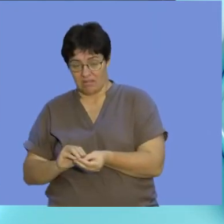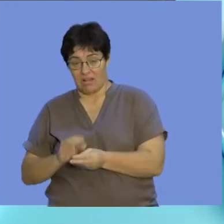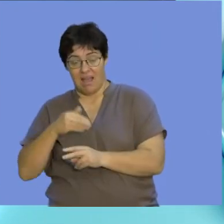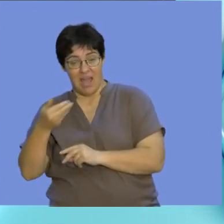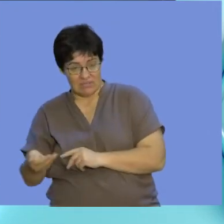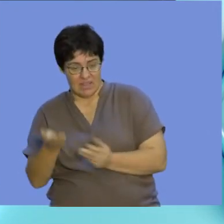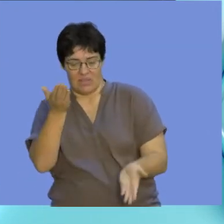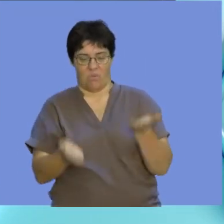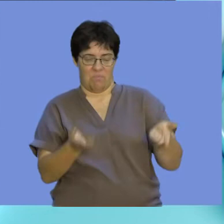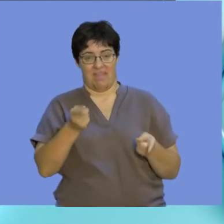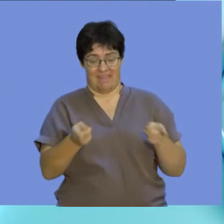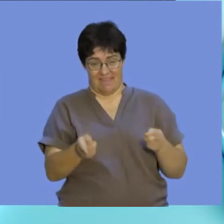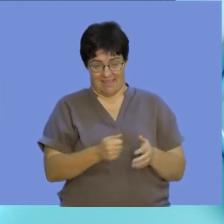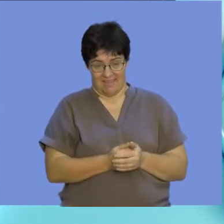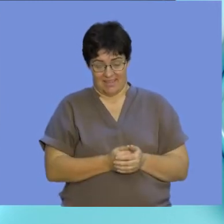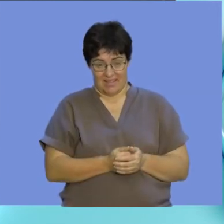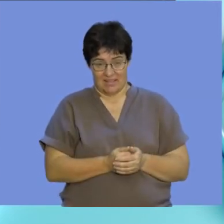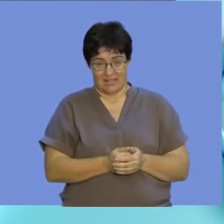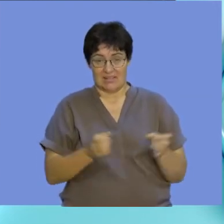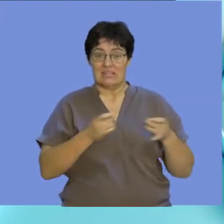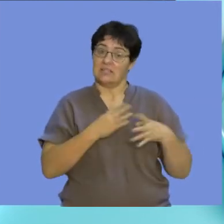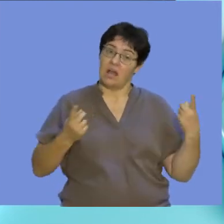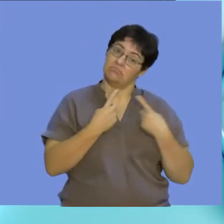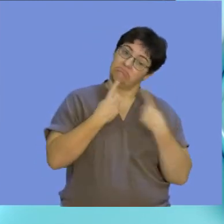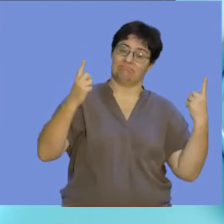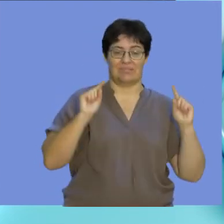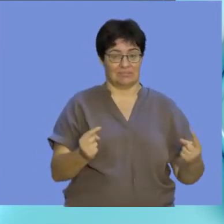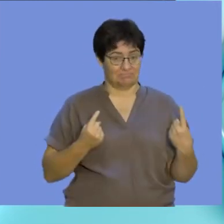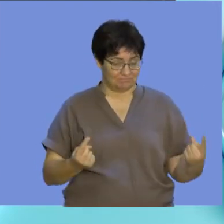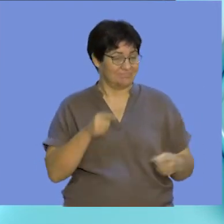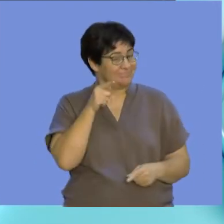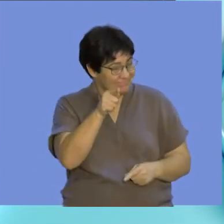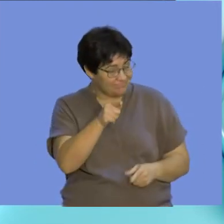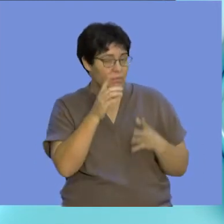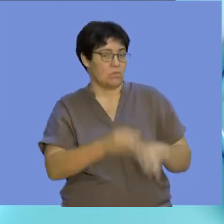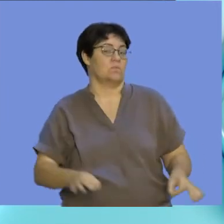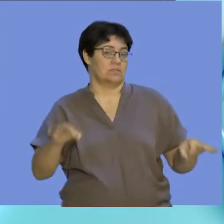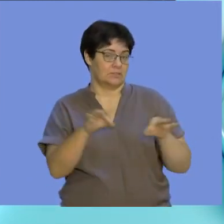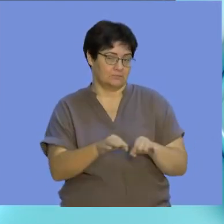them. Okay, we can't start with the statement. Very, very, very important.